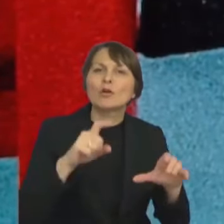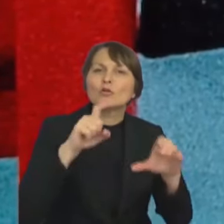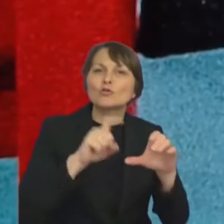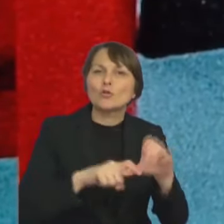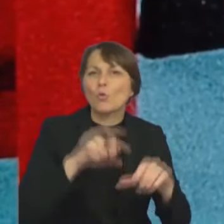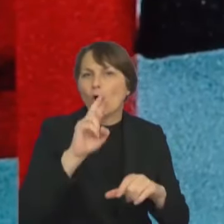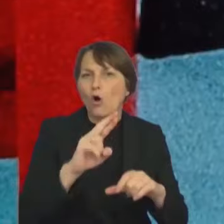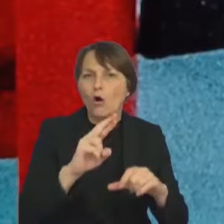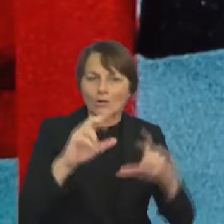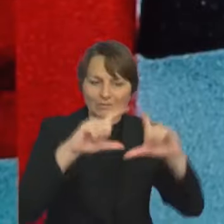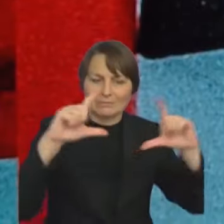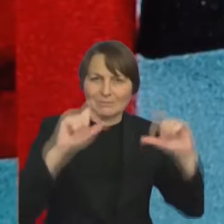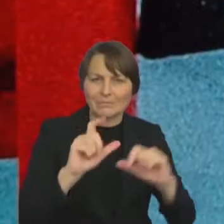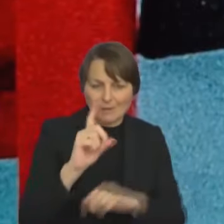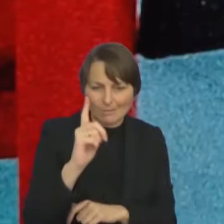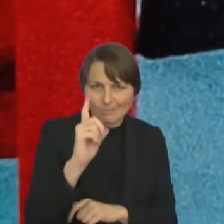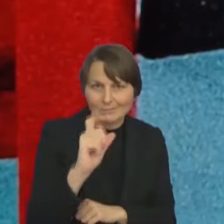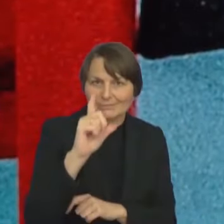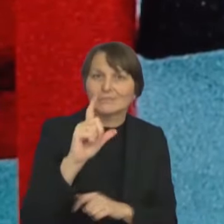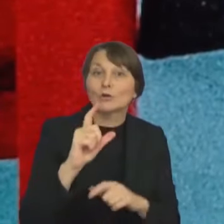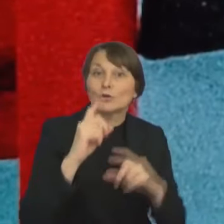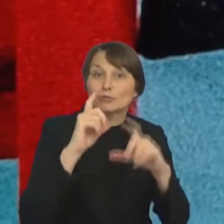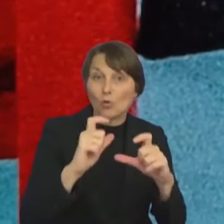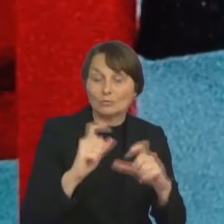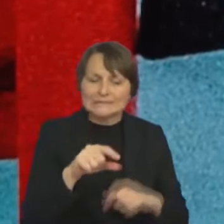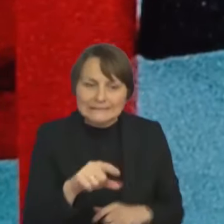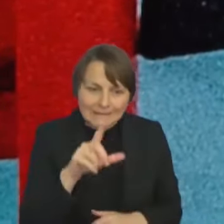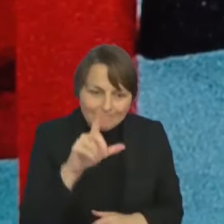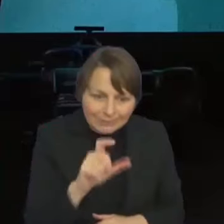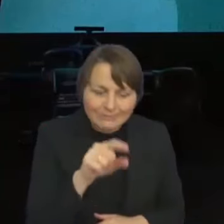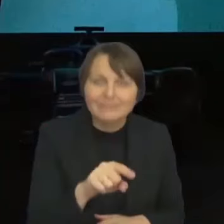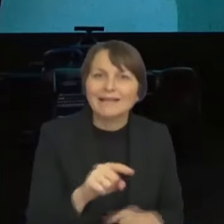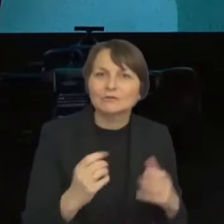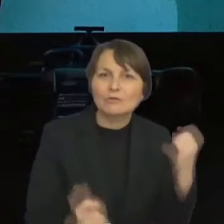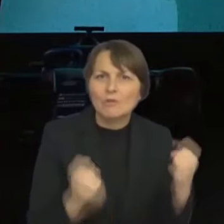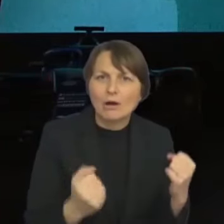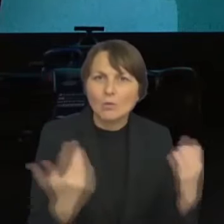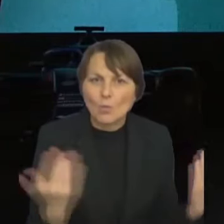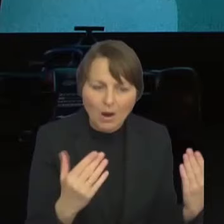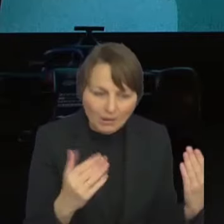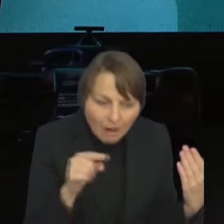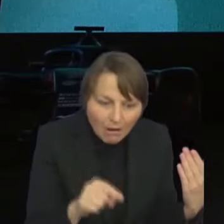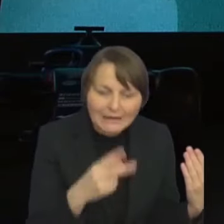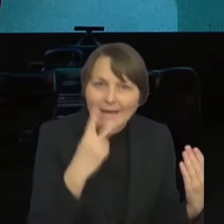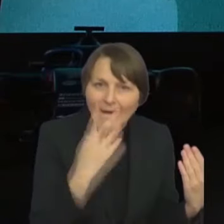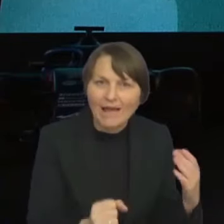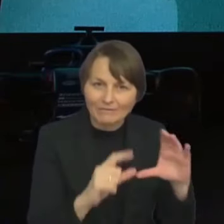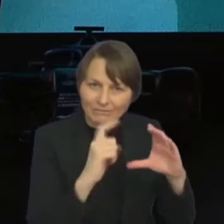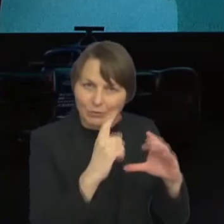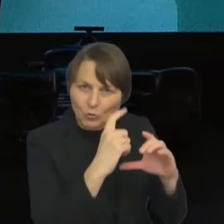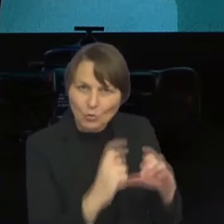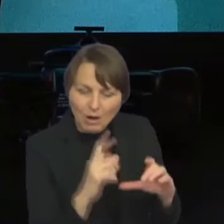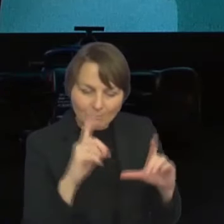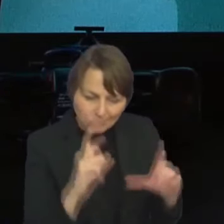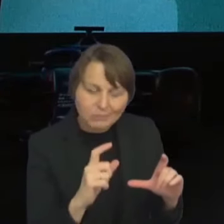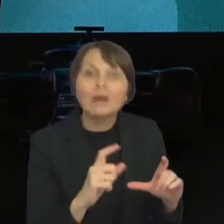to immediately identify the vehicle that has had the accident by the firemen. And therefore, they